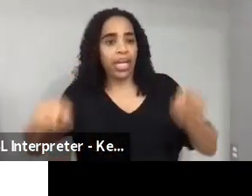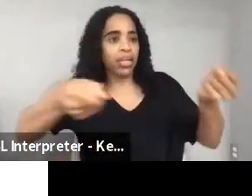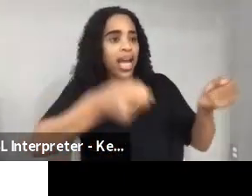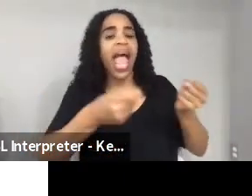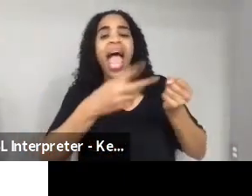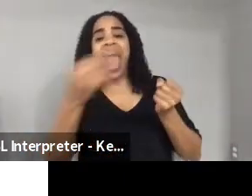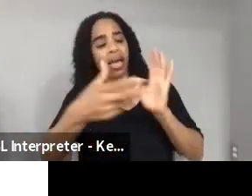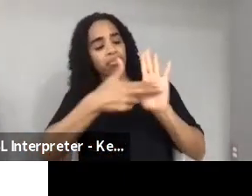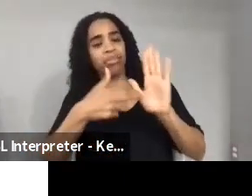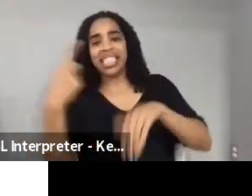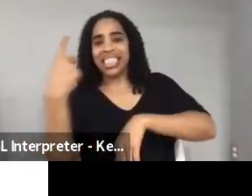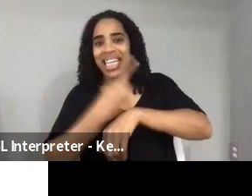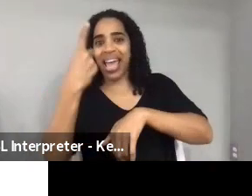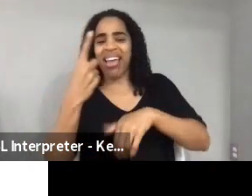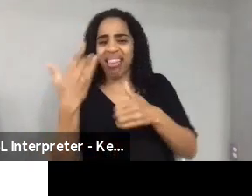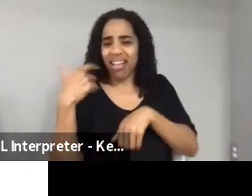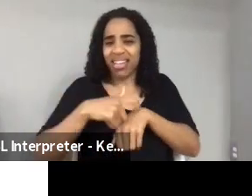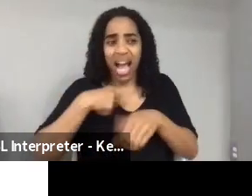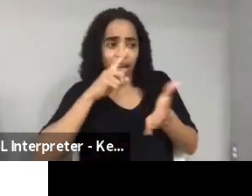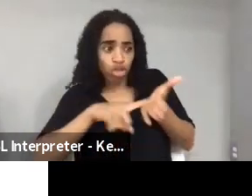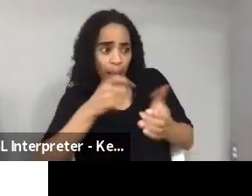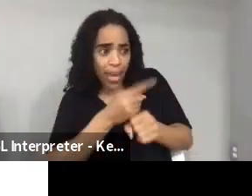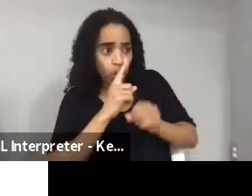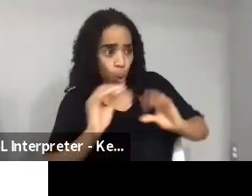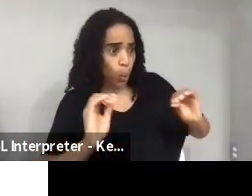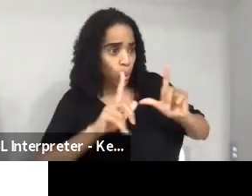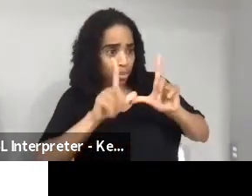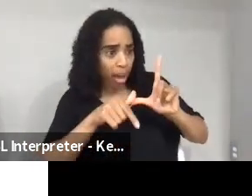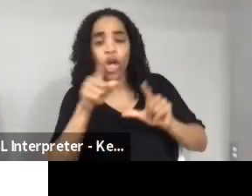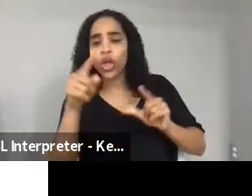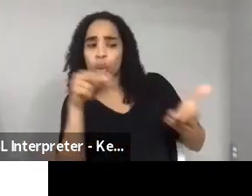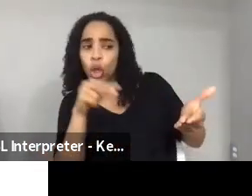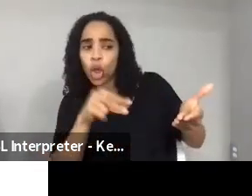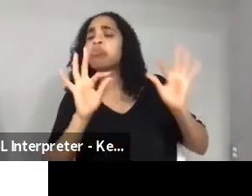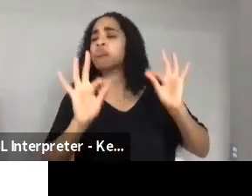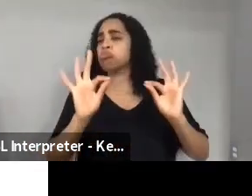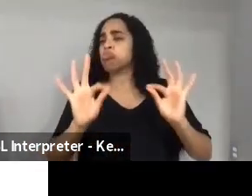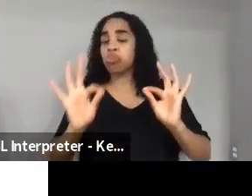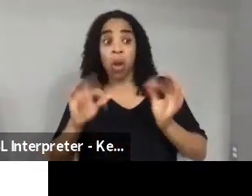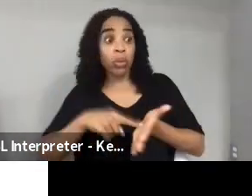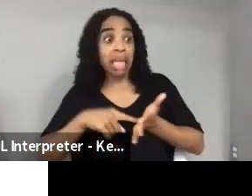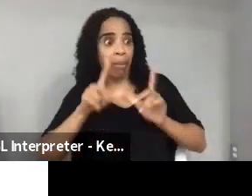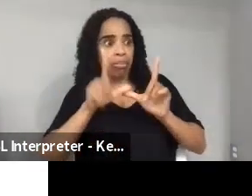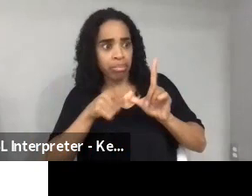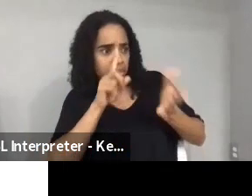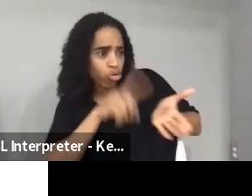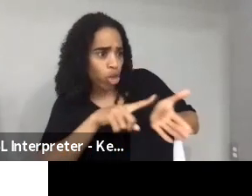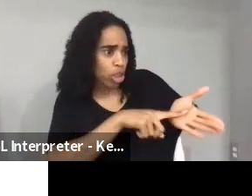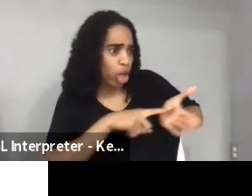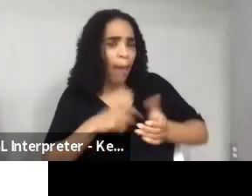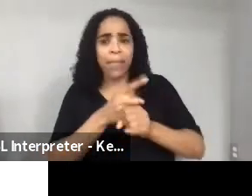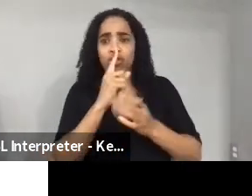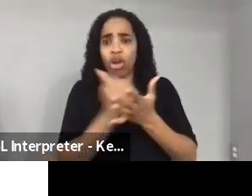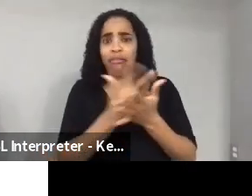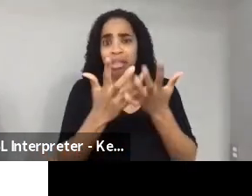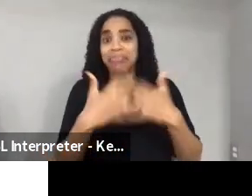date that you checked it last. So you can see once in a while and just look on the outside and say, oh, it's been a while since I looked at that.